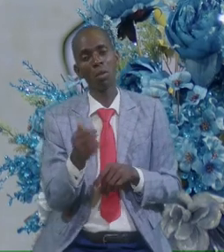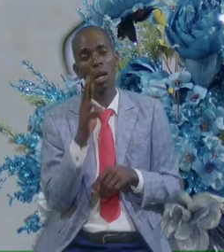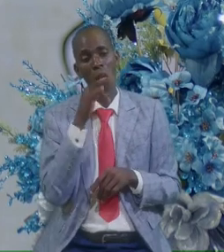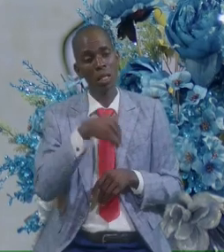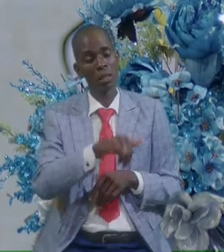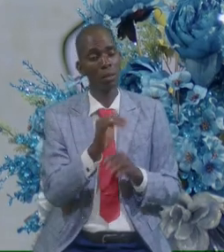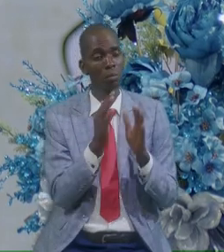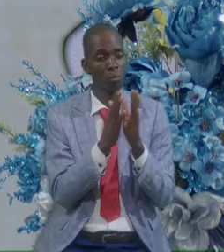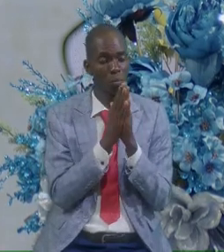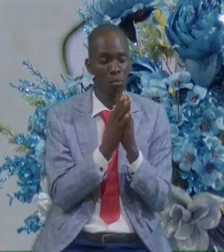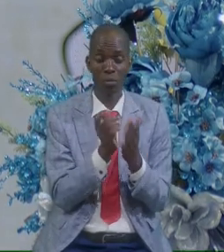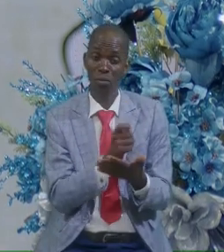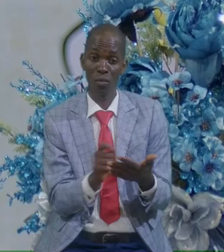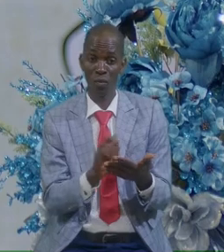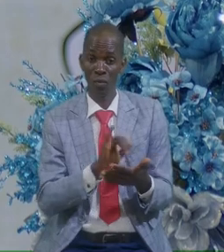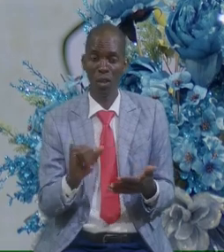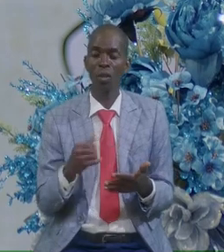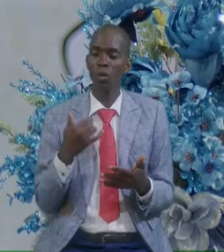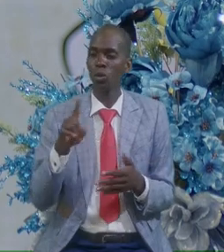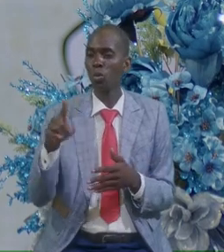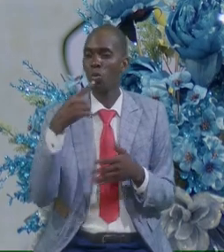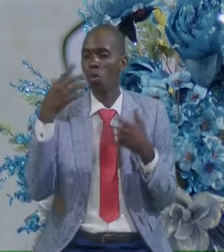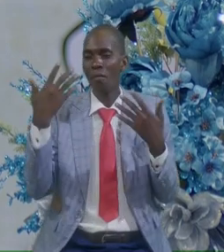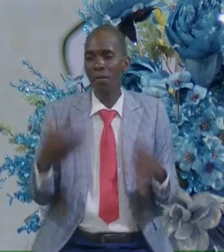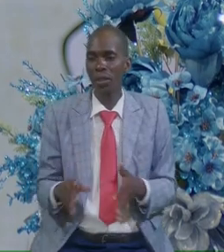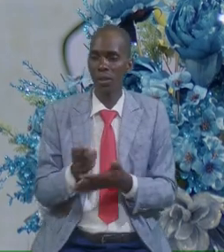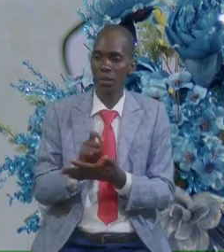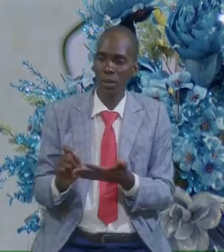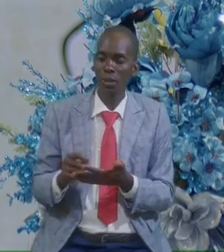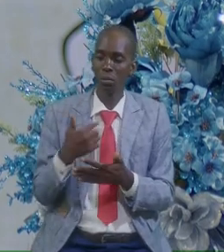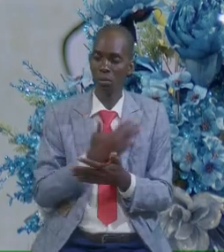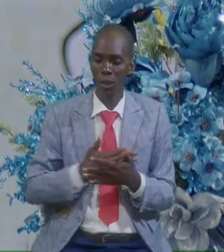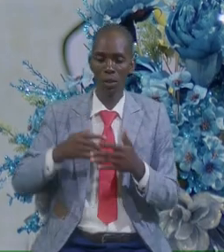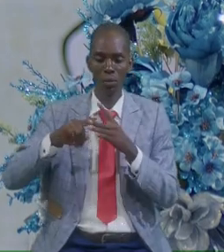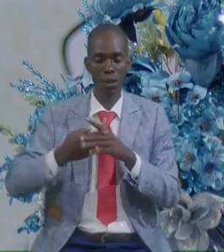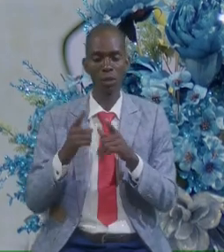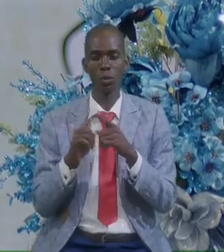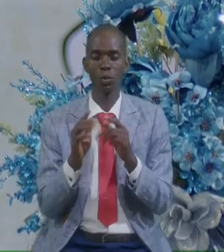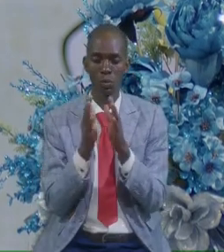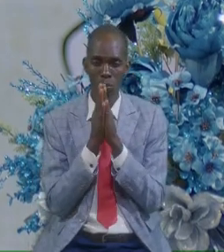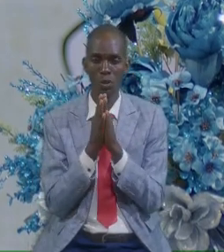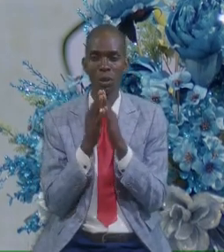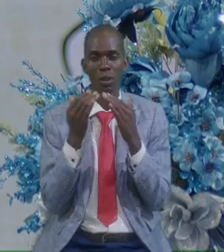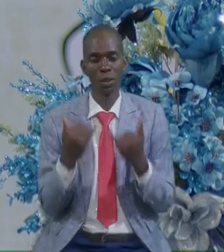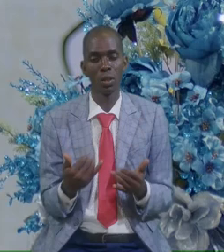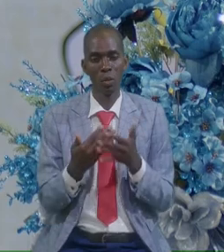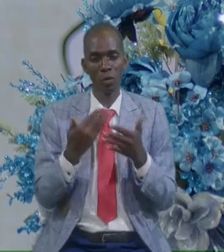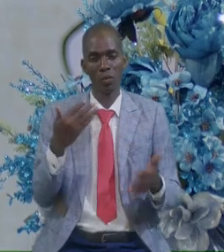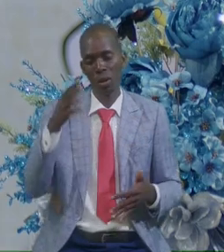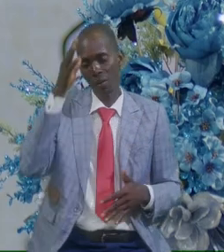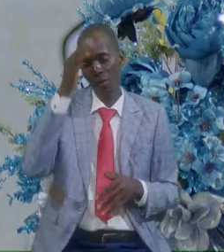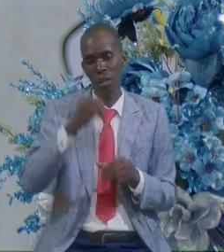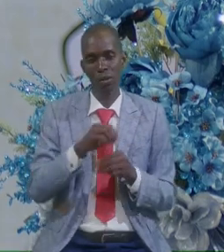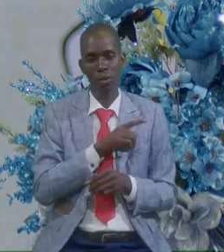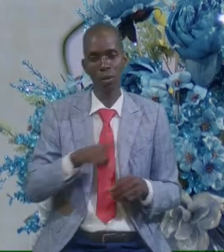through with the counseling, before we invite the man of God, the covenant, to come and talk to God on our behalf. And there will be a transfer